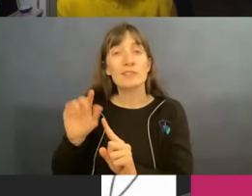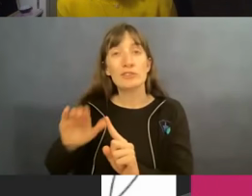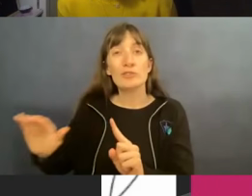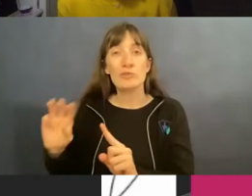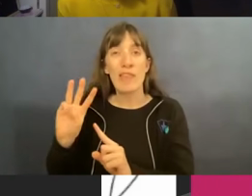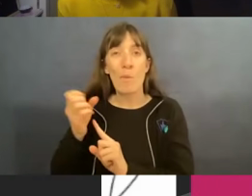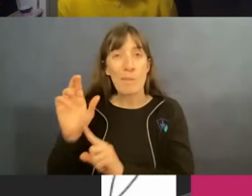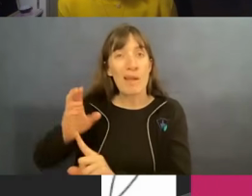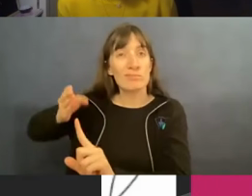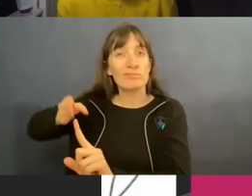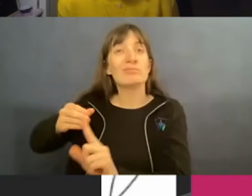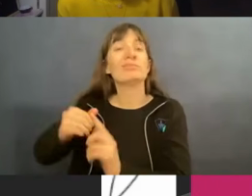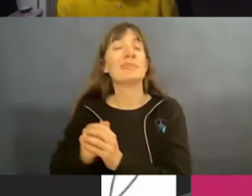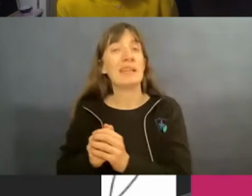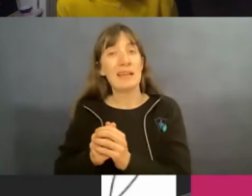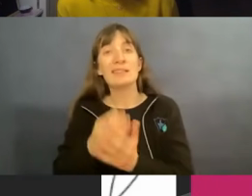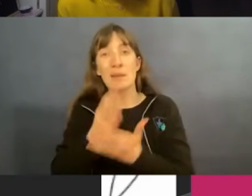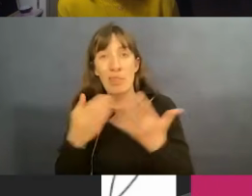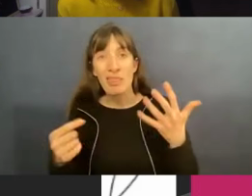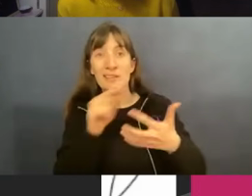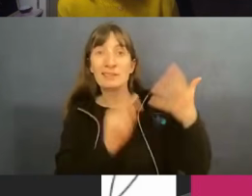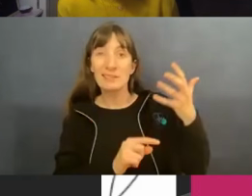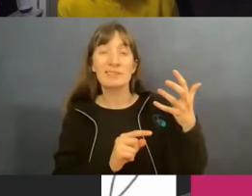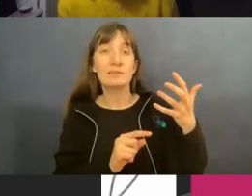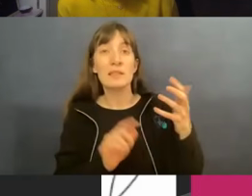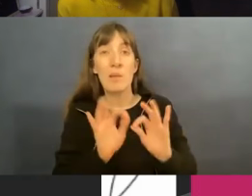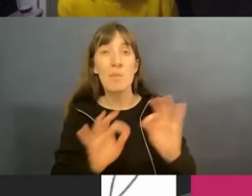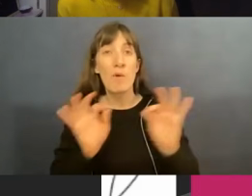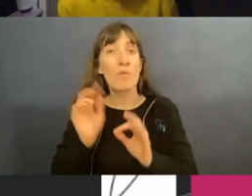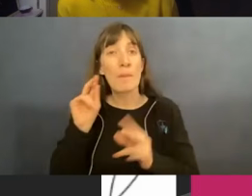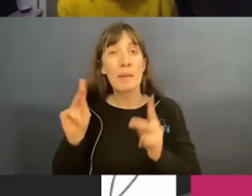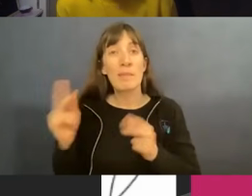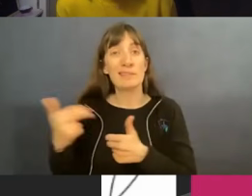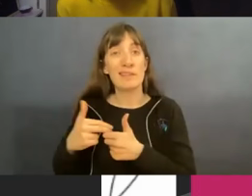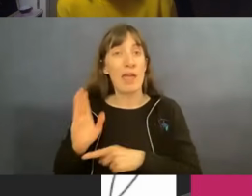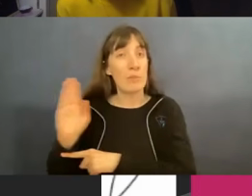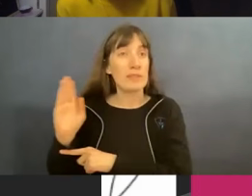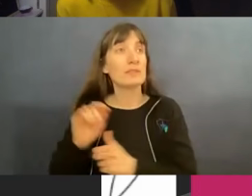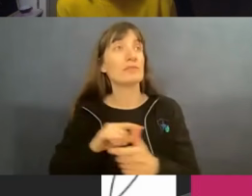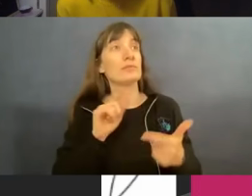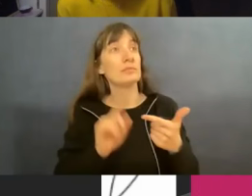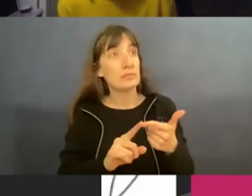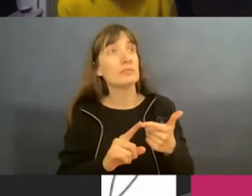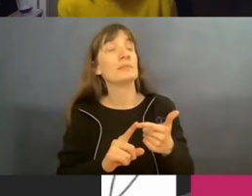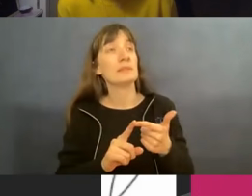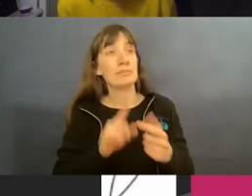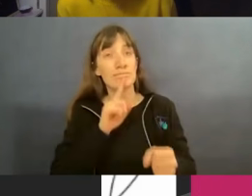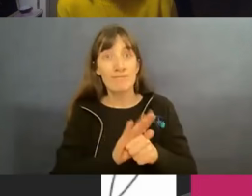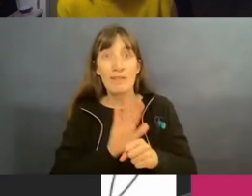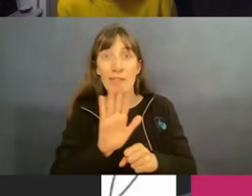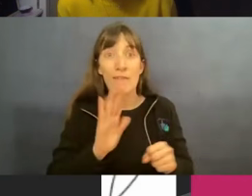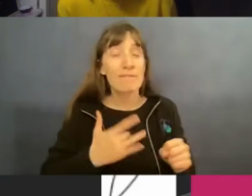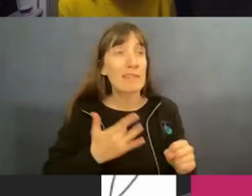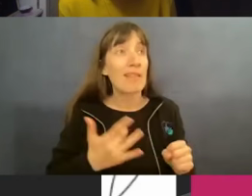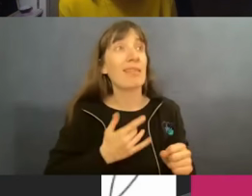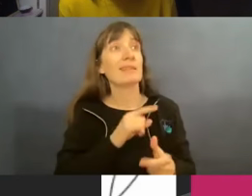resonated with some of the folks about validating feelings, right? So giving children a sense of control over their own circumstances of emotion,